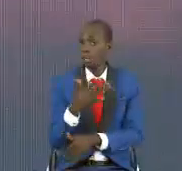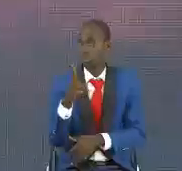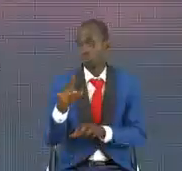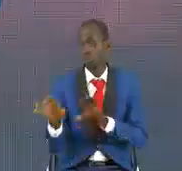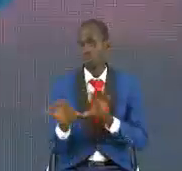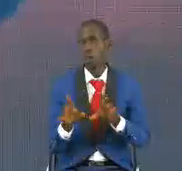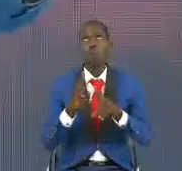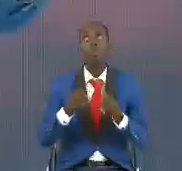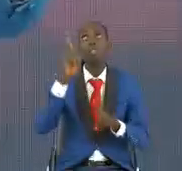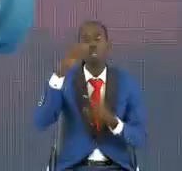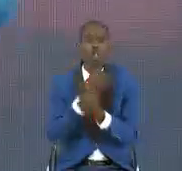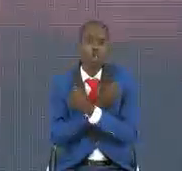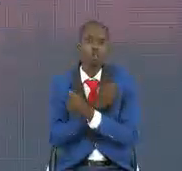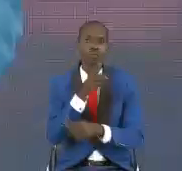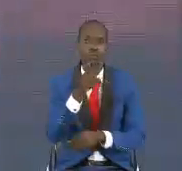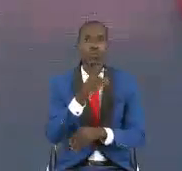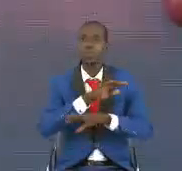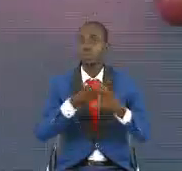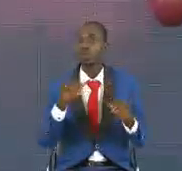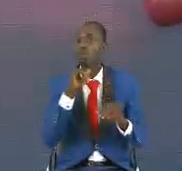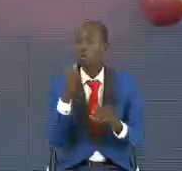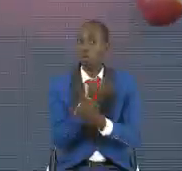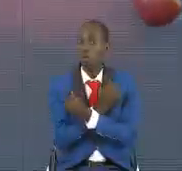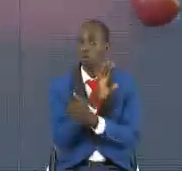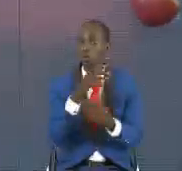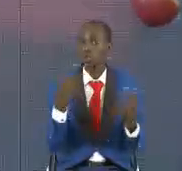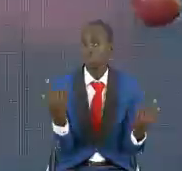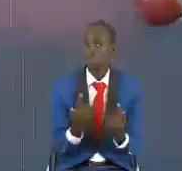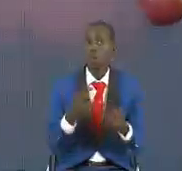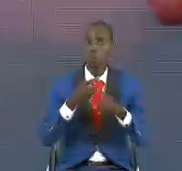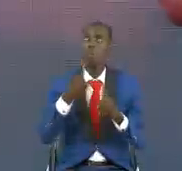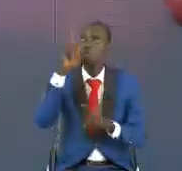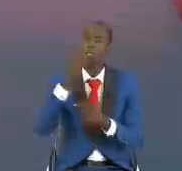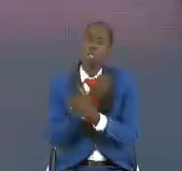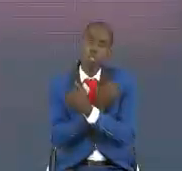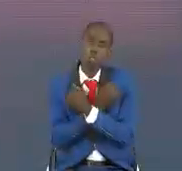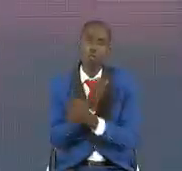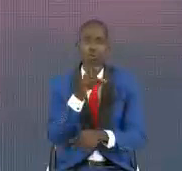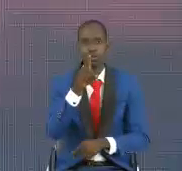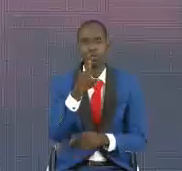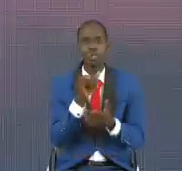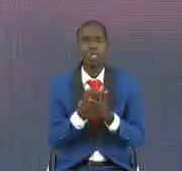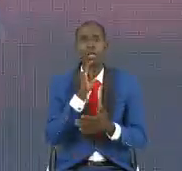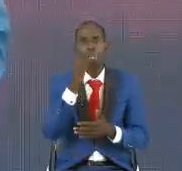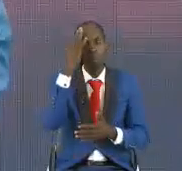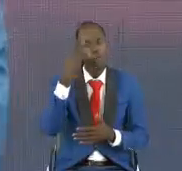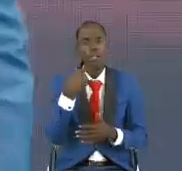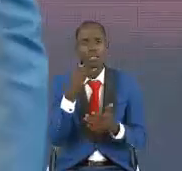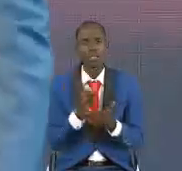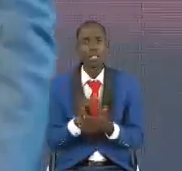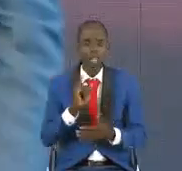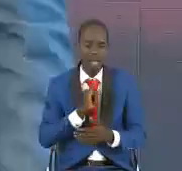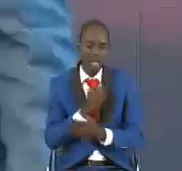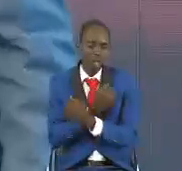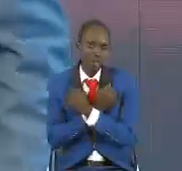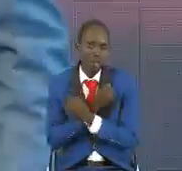doesn't love your sin or sinning, but he loves you. That's why he says, I love you and I will not